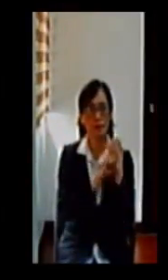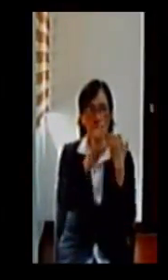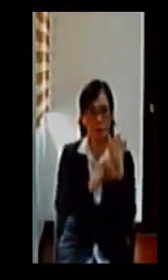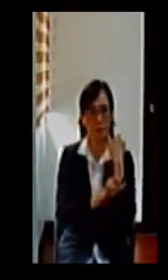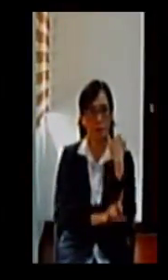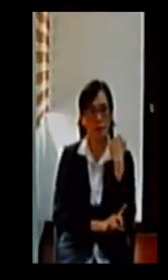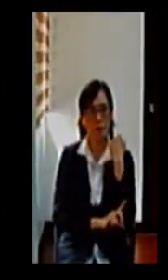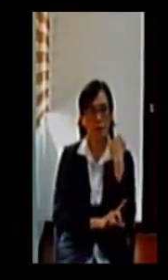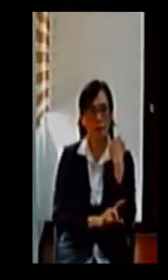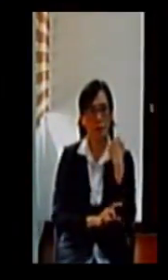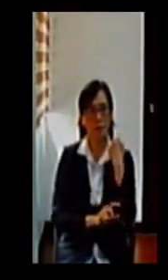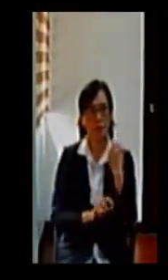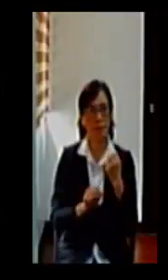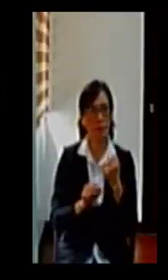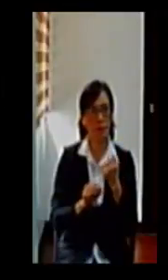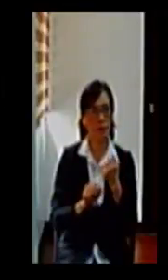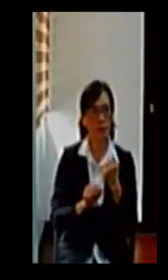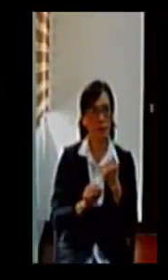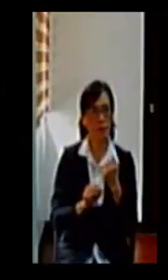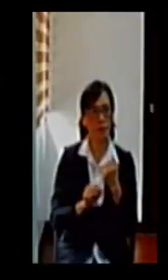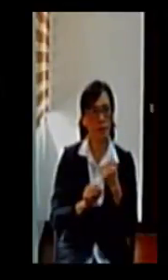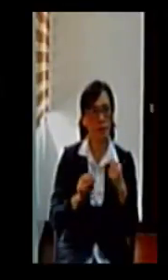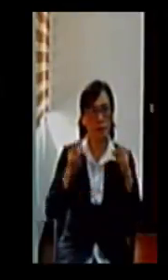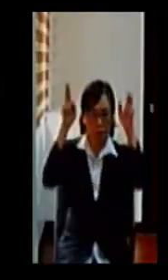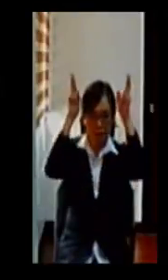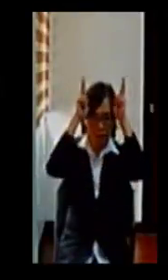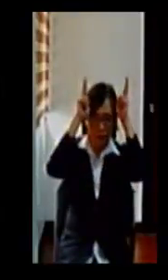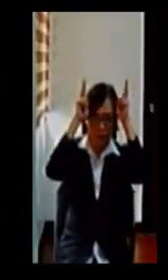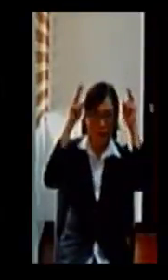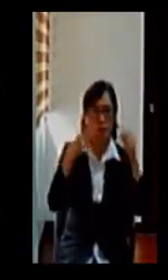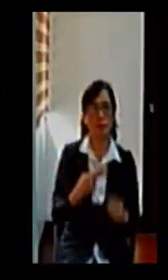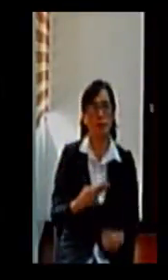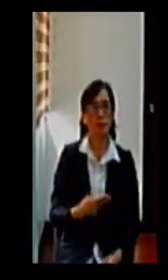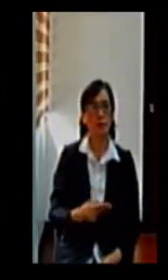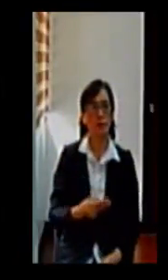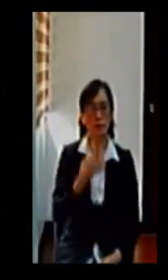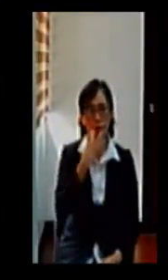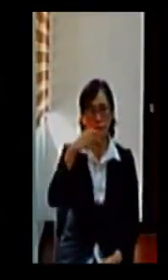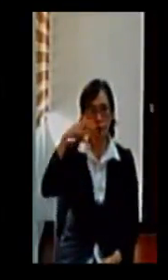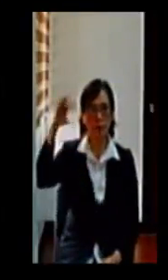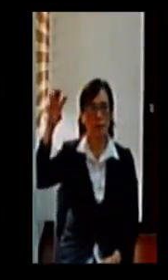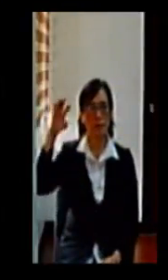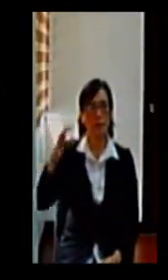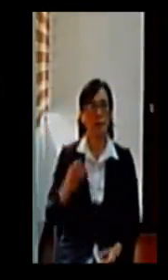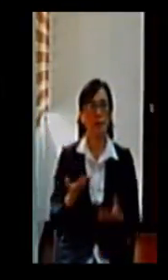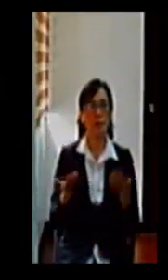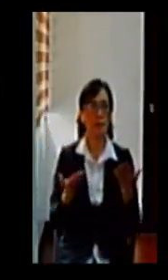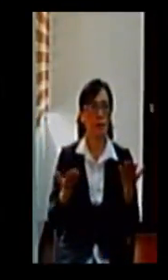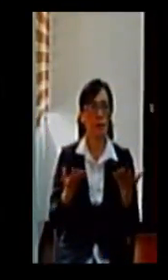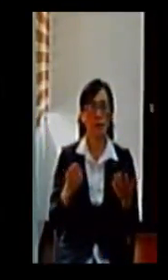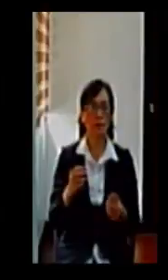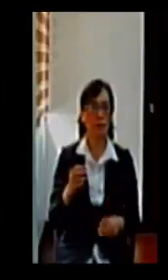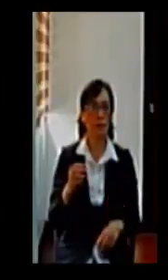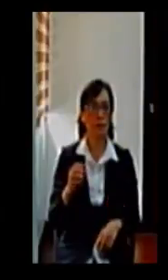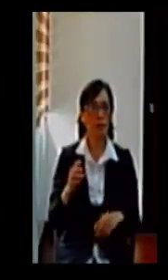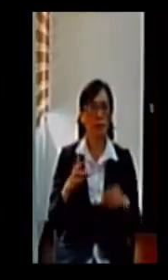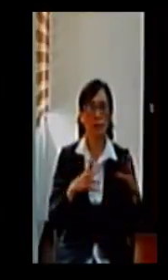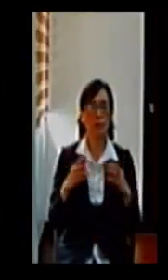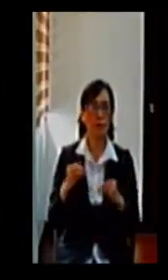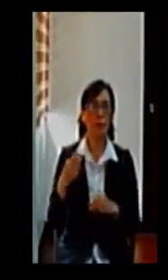in areas where you have vegetation. It's high. It's hotter in where you don't have vegetation. It's hotter